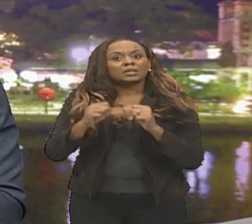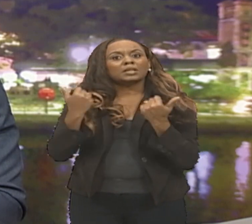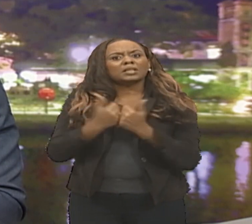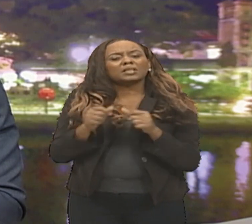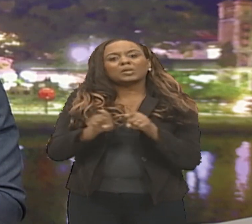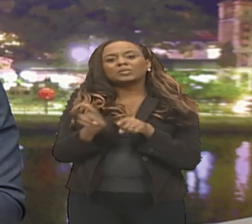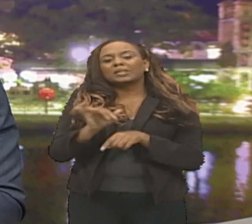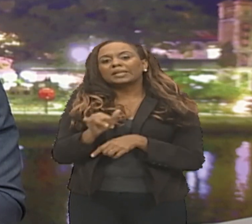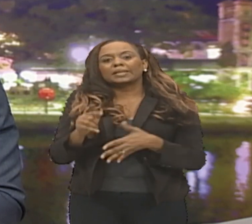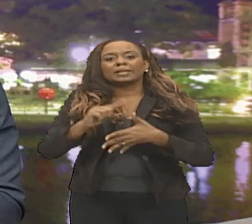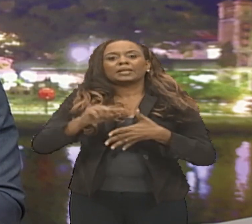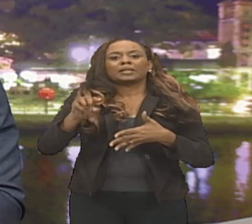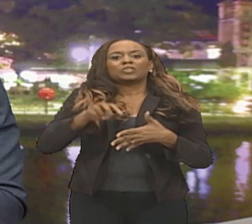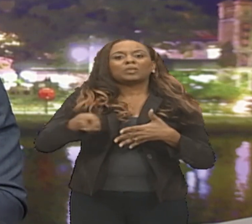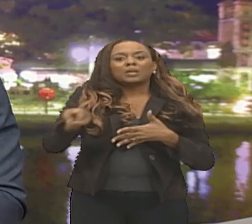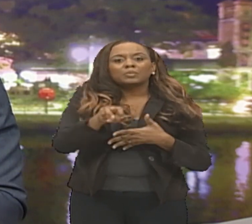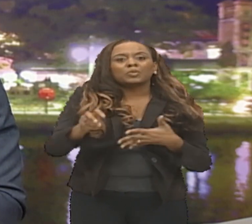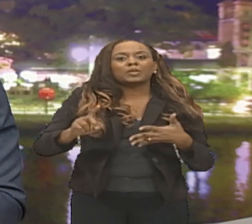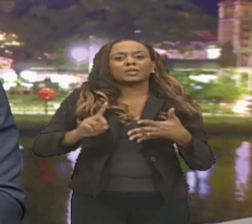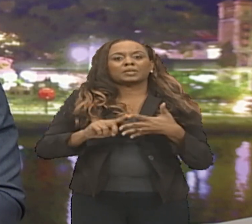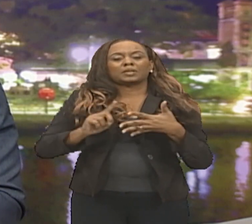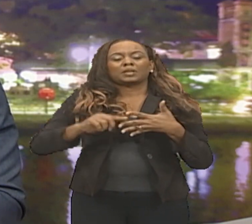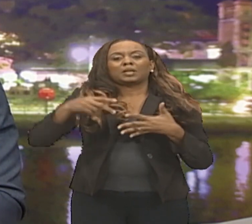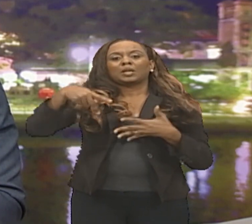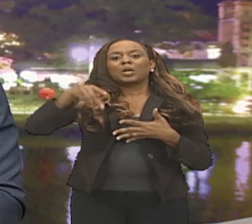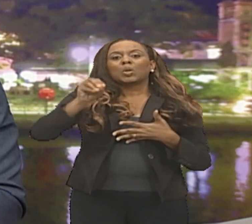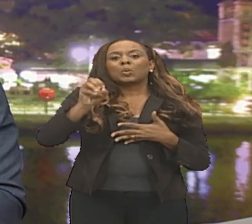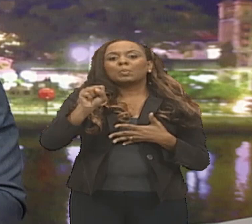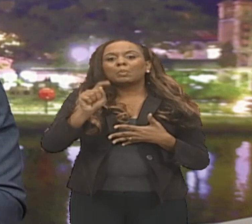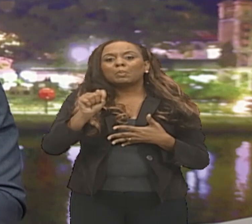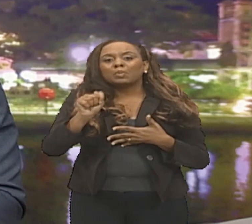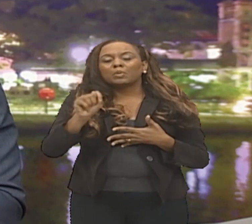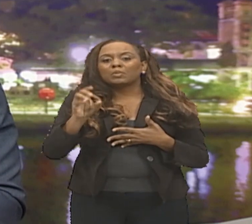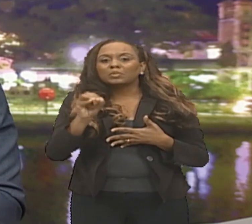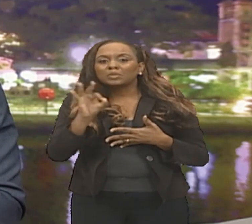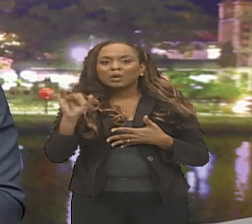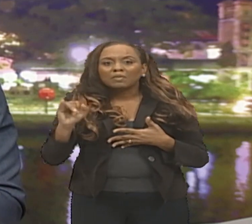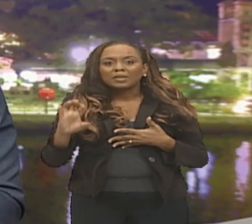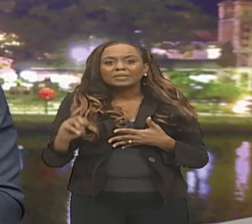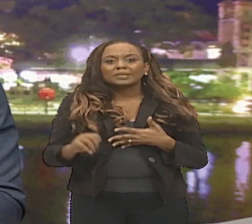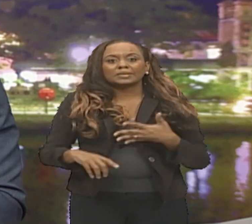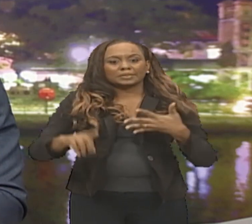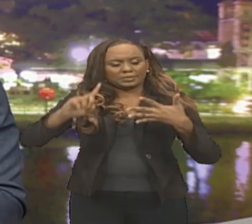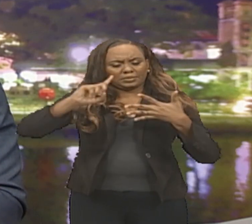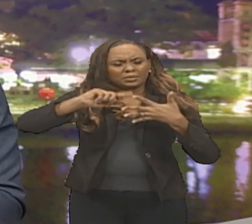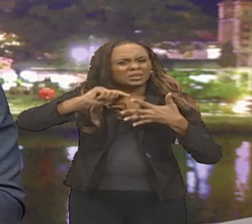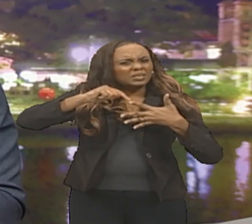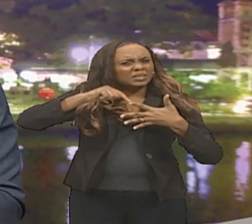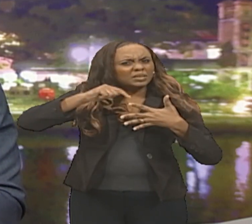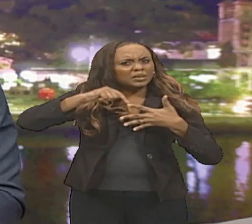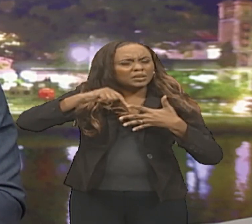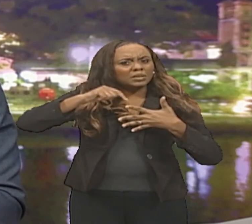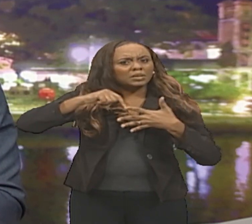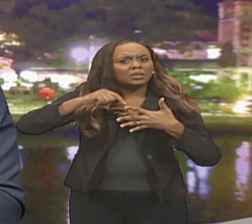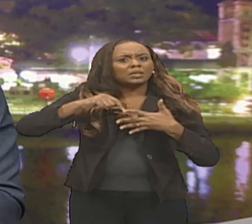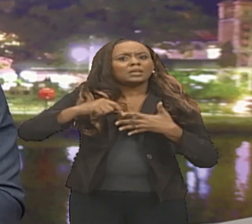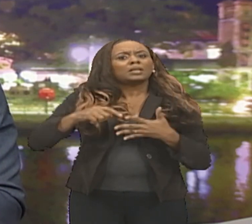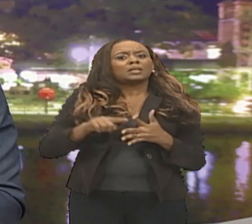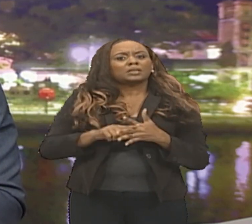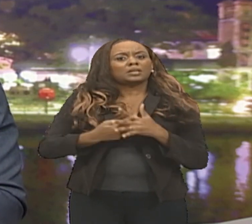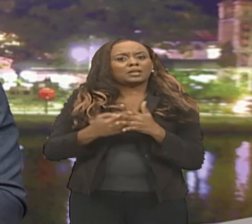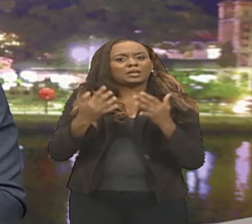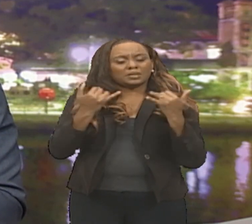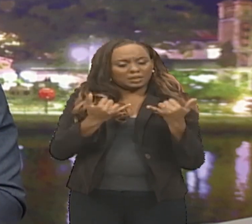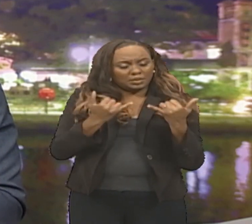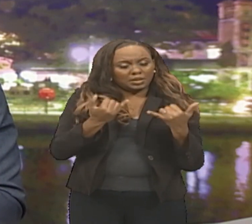of Transport, Works and Maintenance, and the Post Office Department. With respect to general service posts, the termination process started